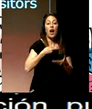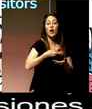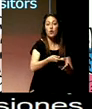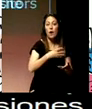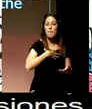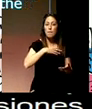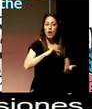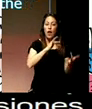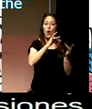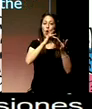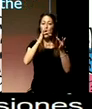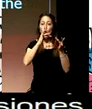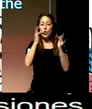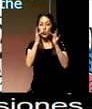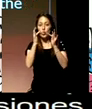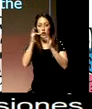heritage sites.